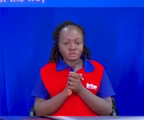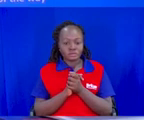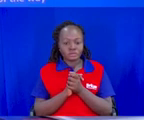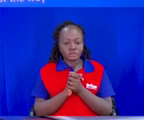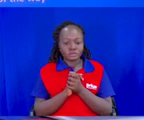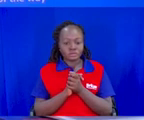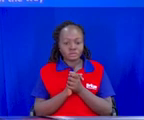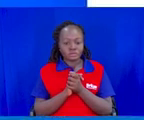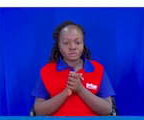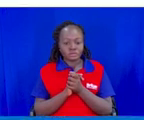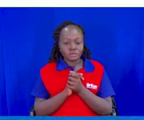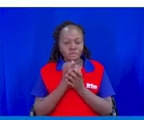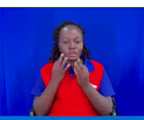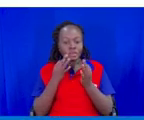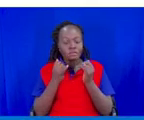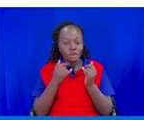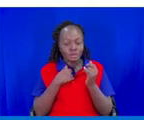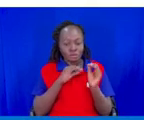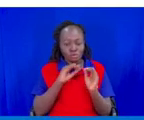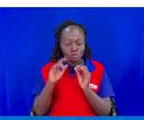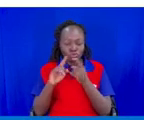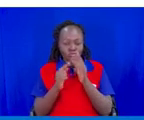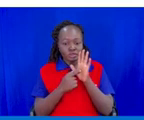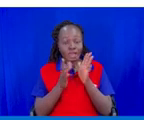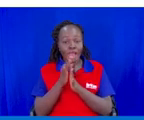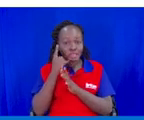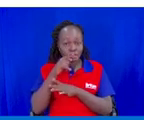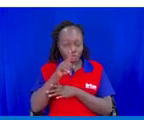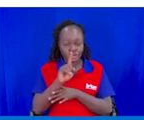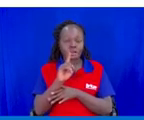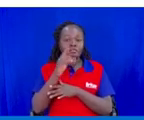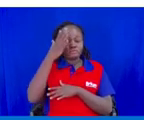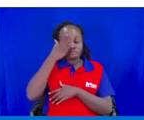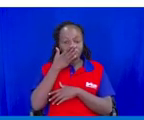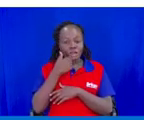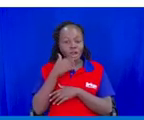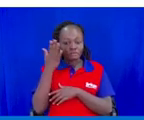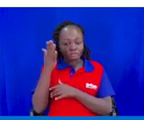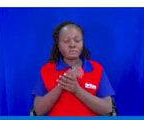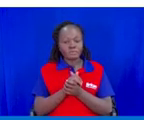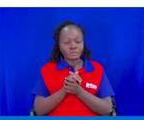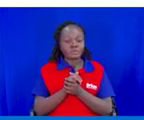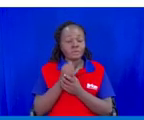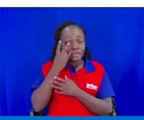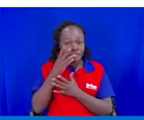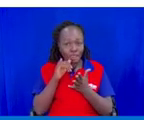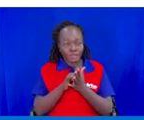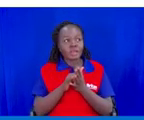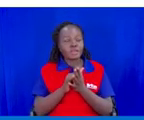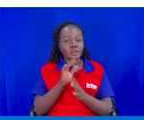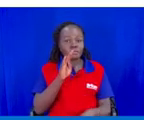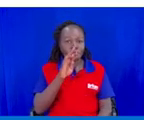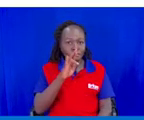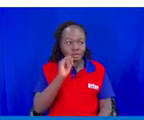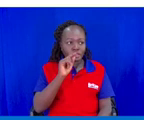If I now move to the presentation, and you can probably see it there on the screen, you can see that Britam is